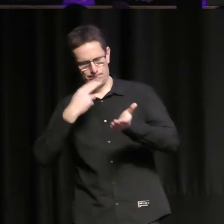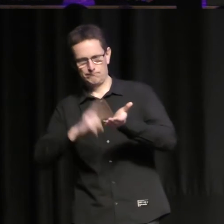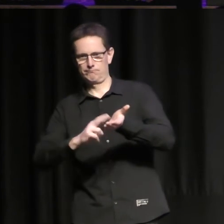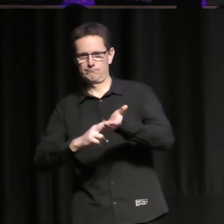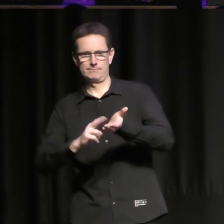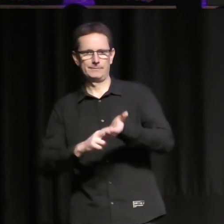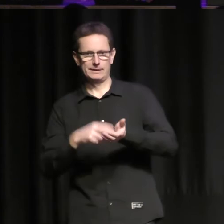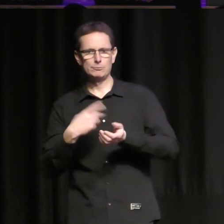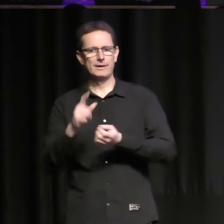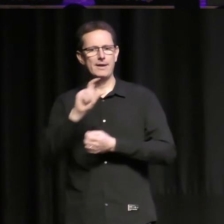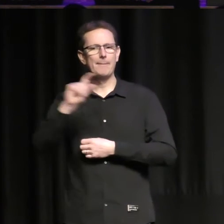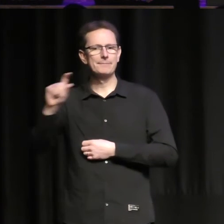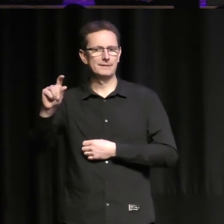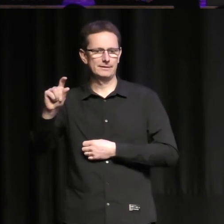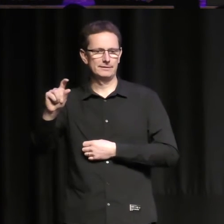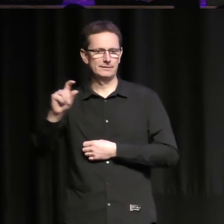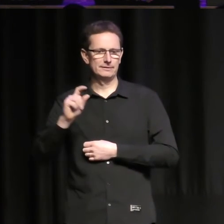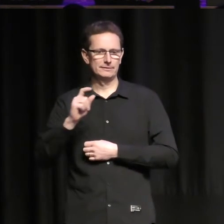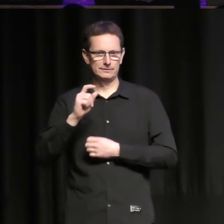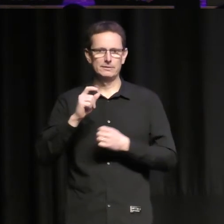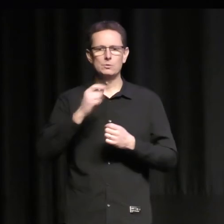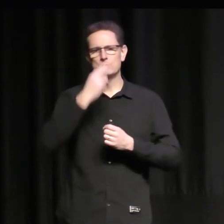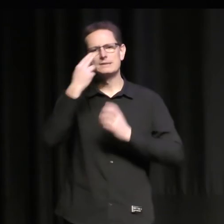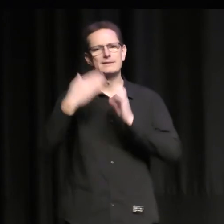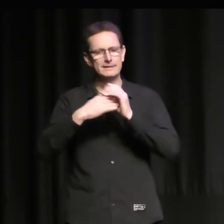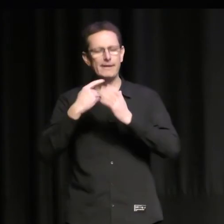and, yeah, get it happening?